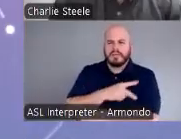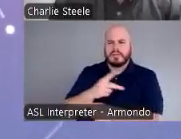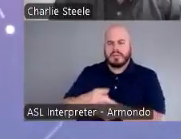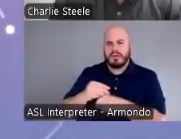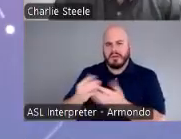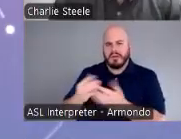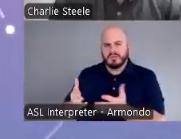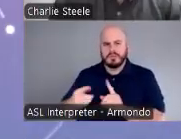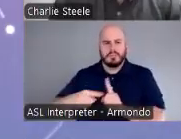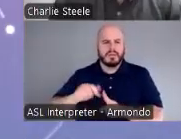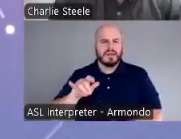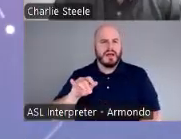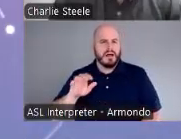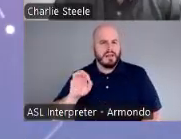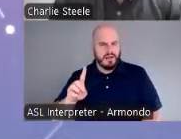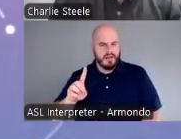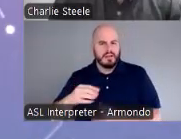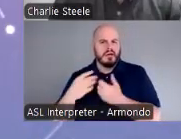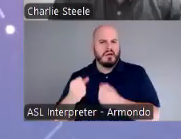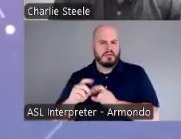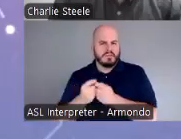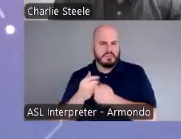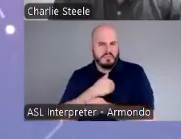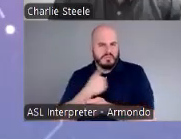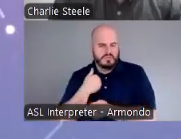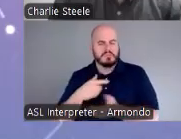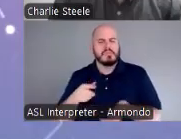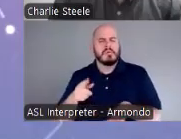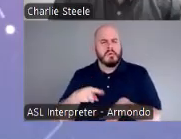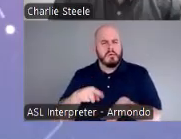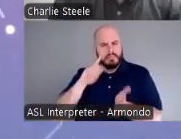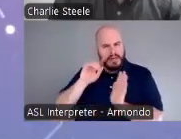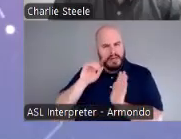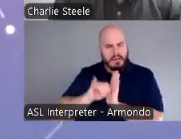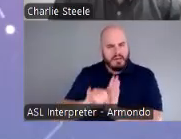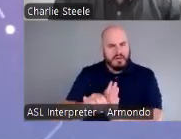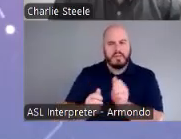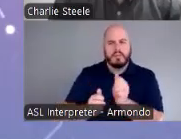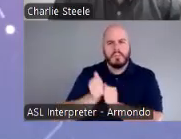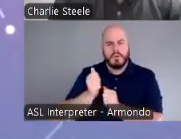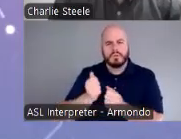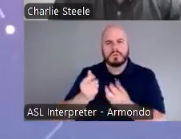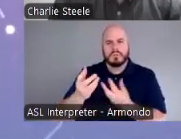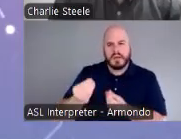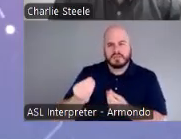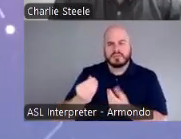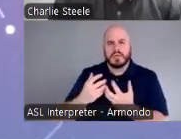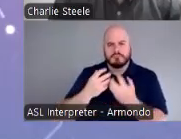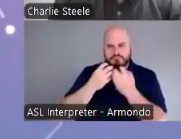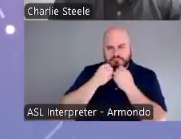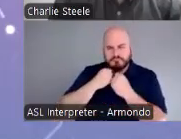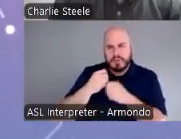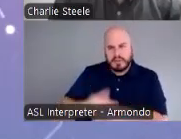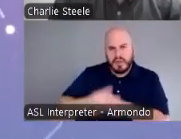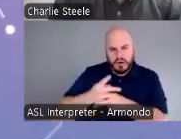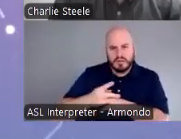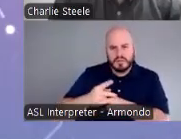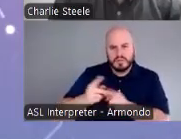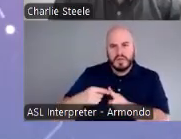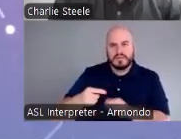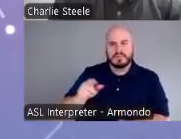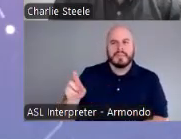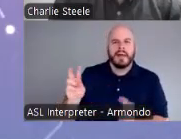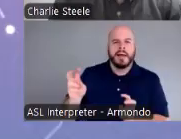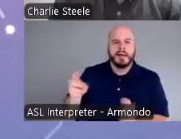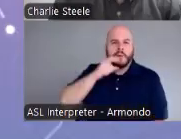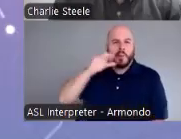team experts, is that they really identify that the most compassionate concussion care for them is when they don't need me anymore,